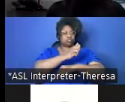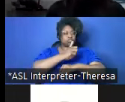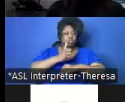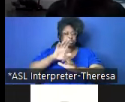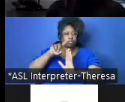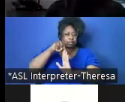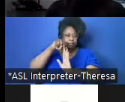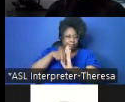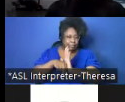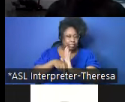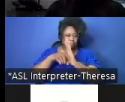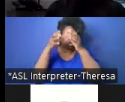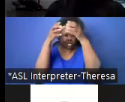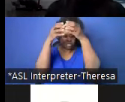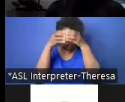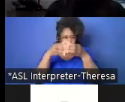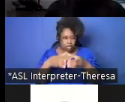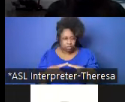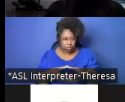storage.